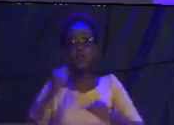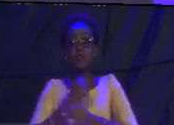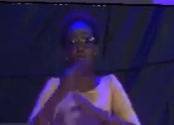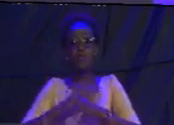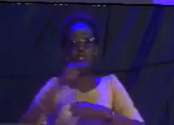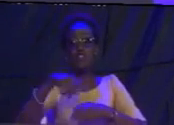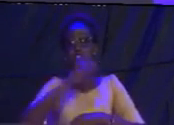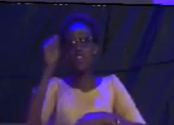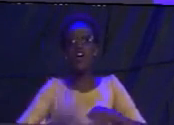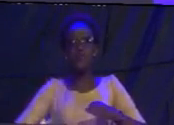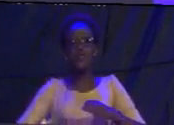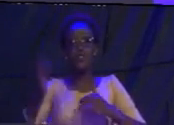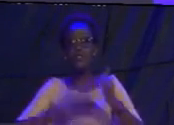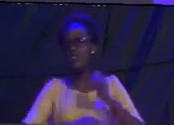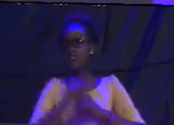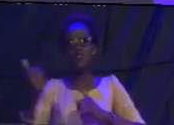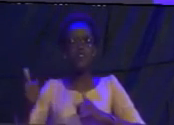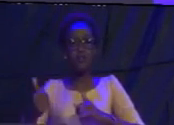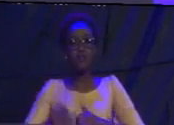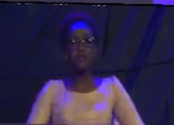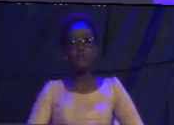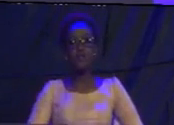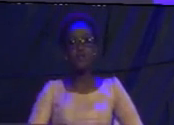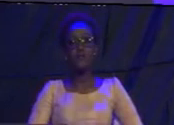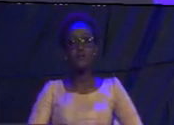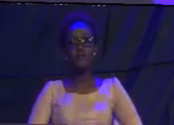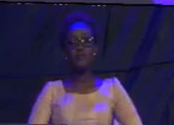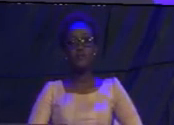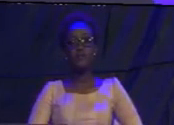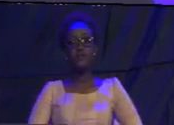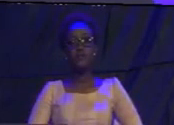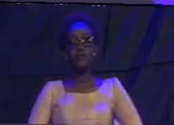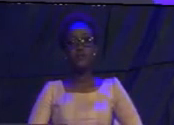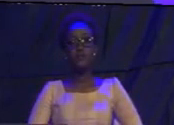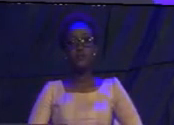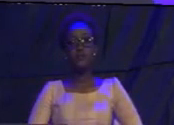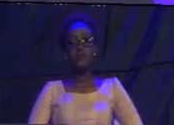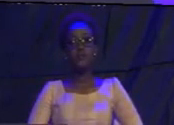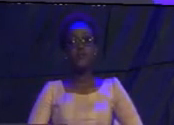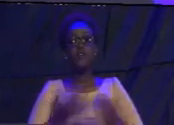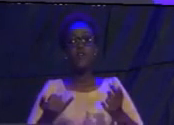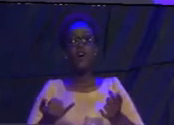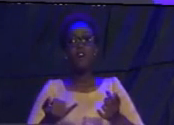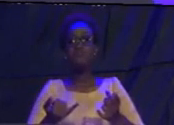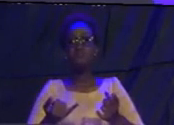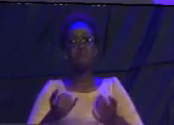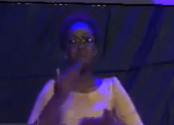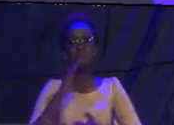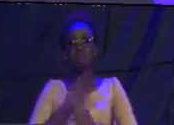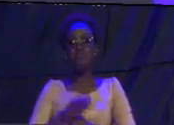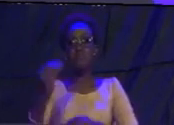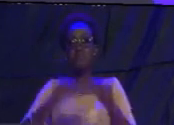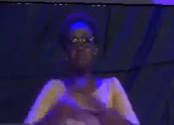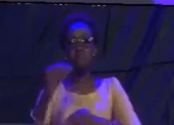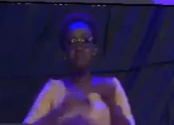the biggest attractor of foreign direct investment more than other continents. Imari isaga miliyari